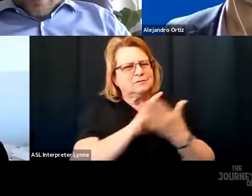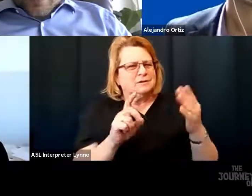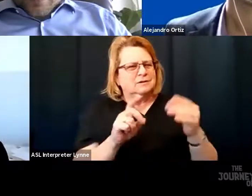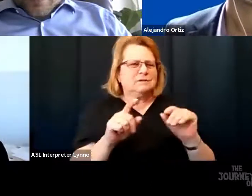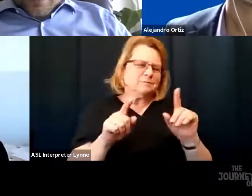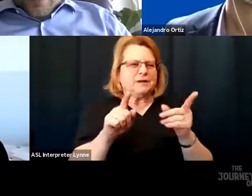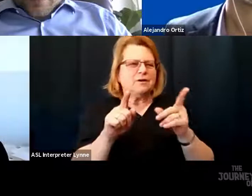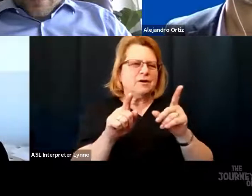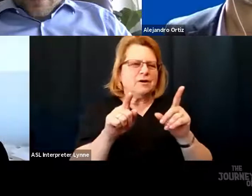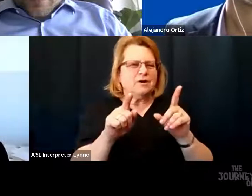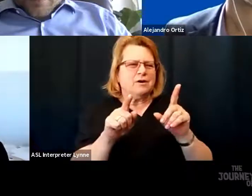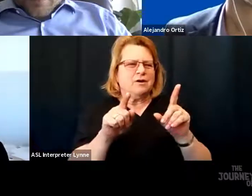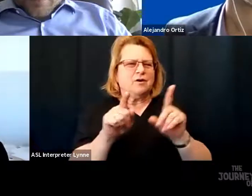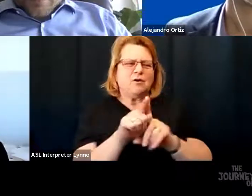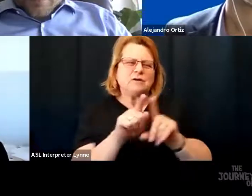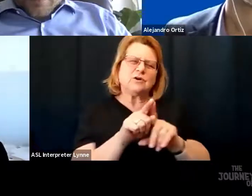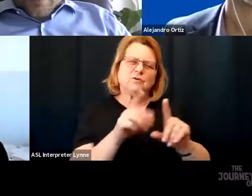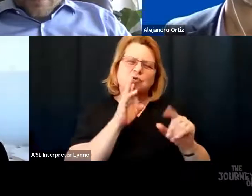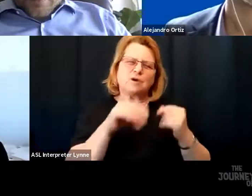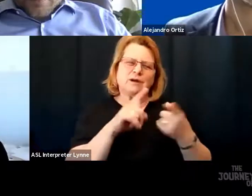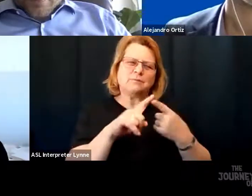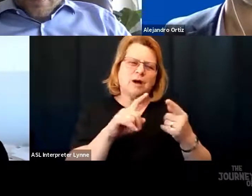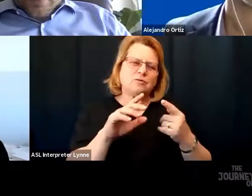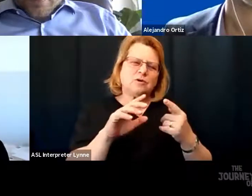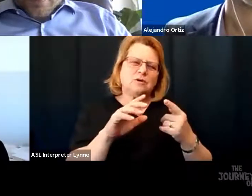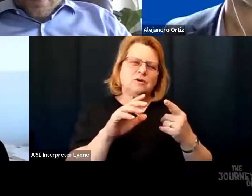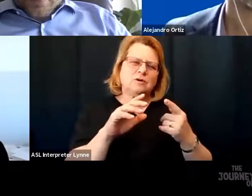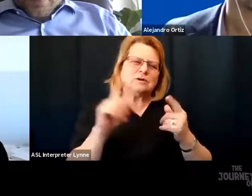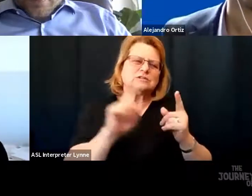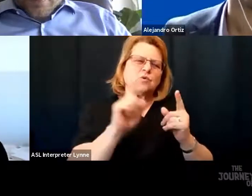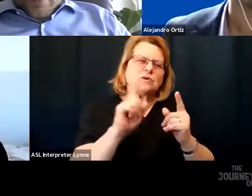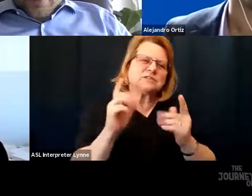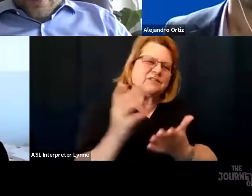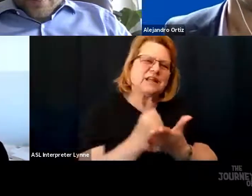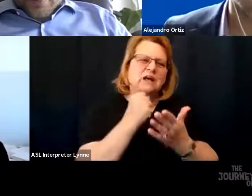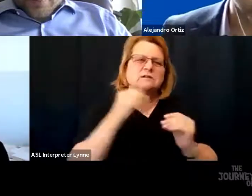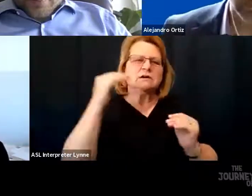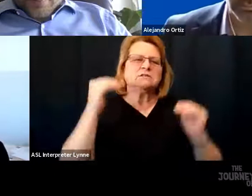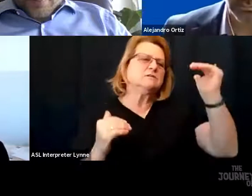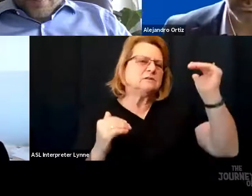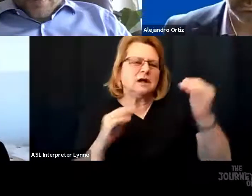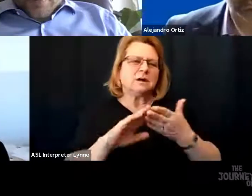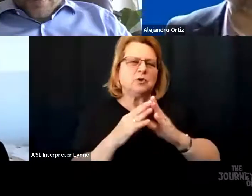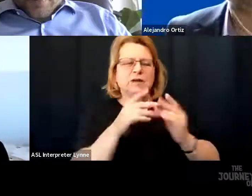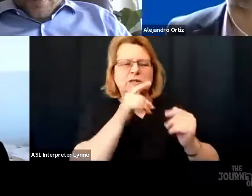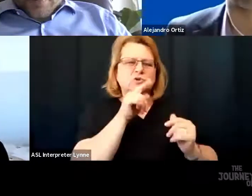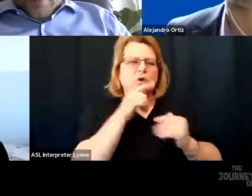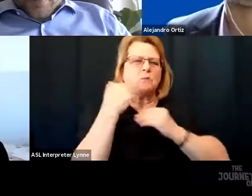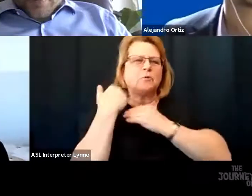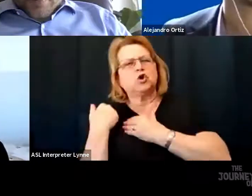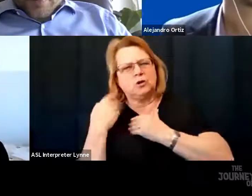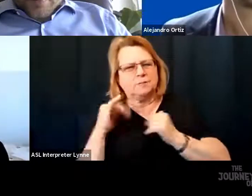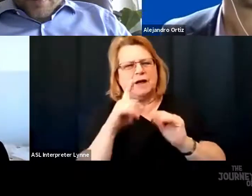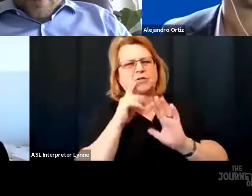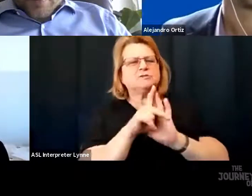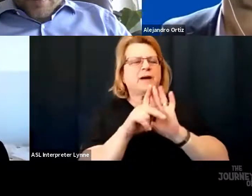section, in a source of income context as well, in terms of, you know, disproportionate communities who are often burdened by these policies. And